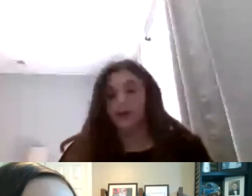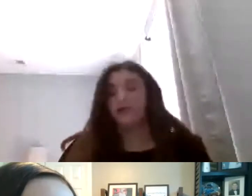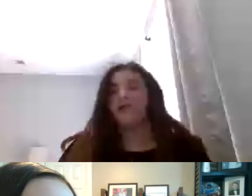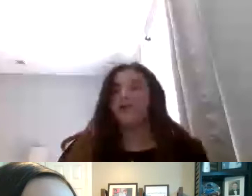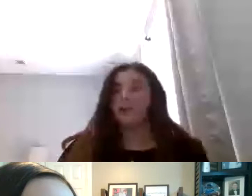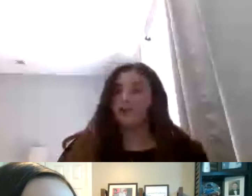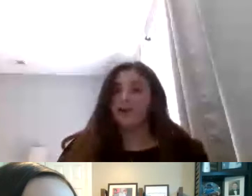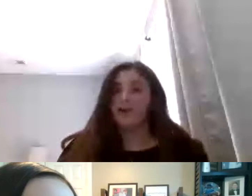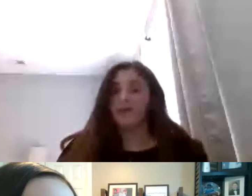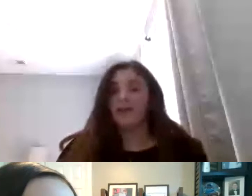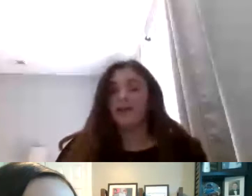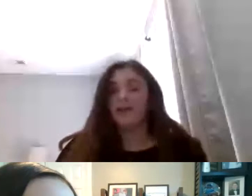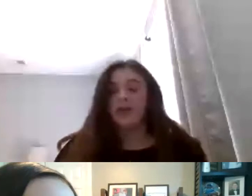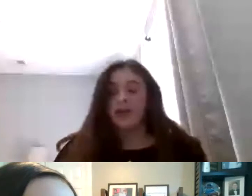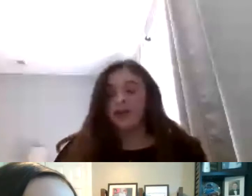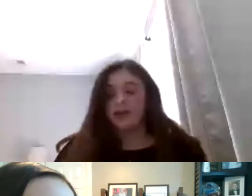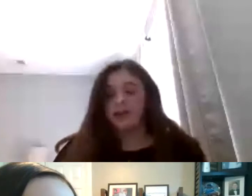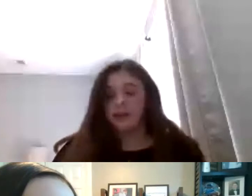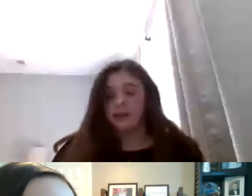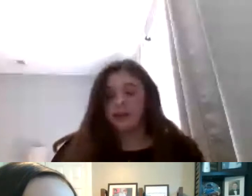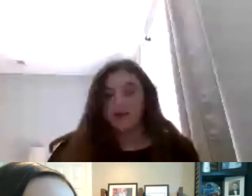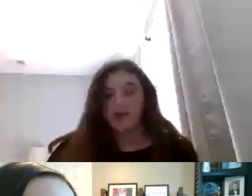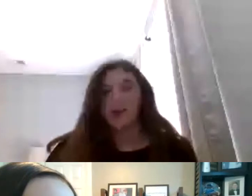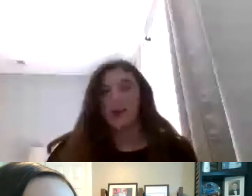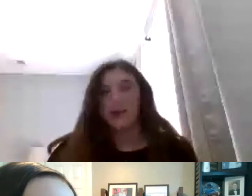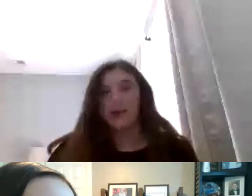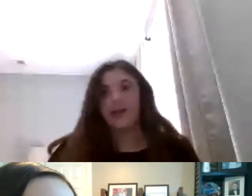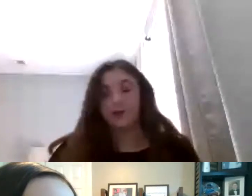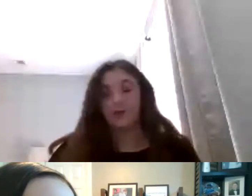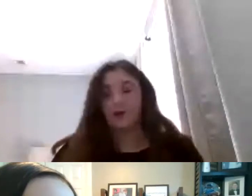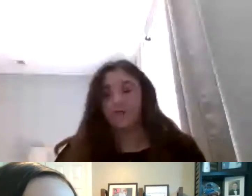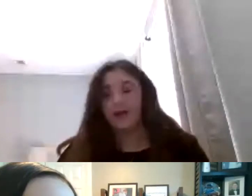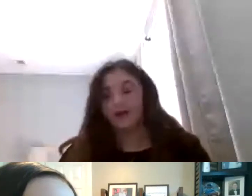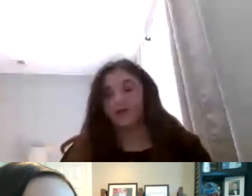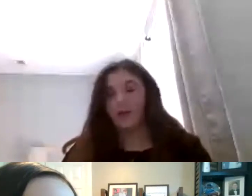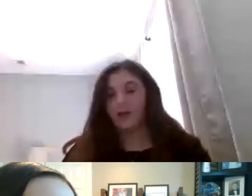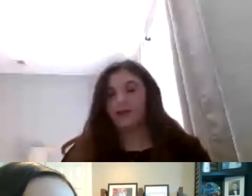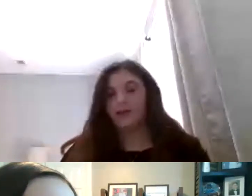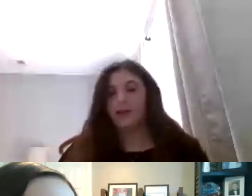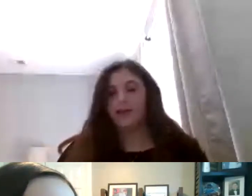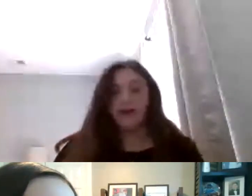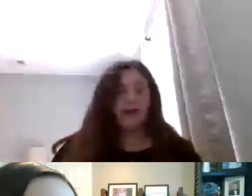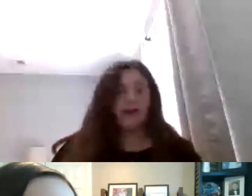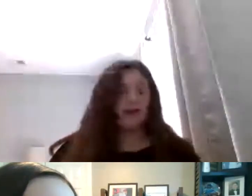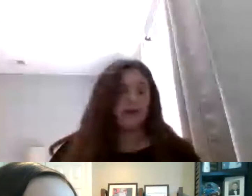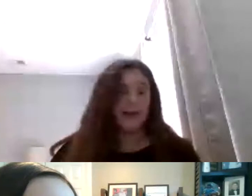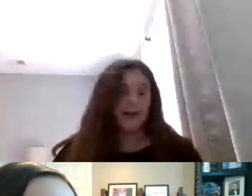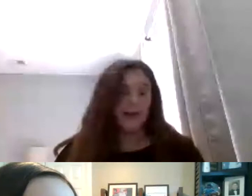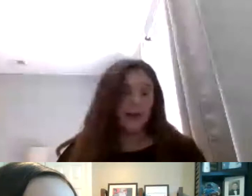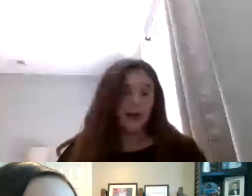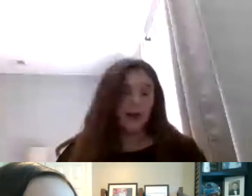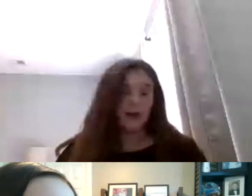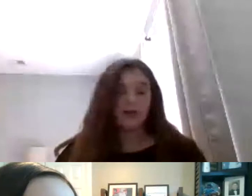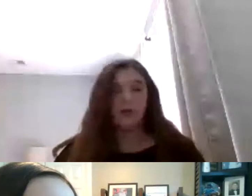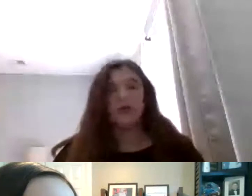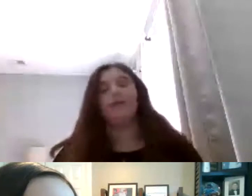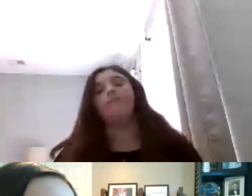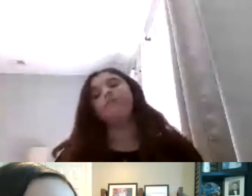the education they deserve throughout the pandemic, and see how we can incorporate financial literacy into